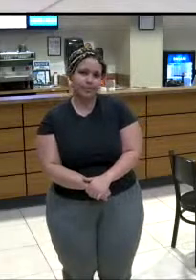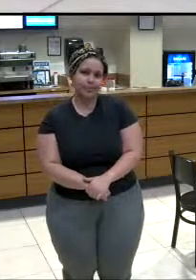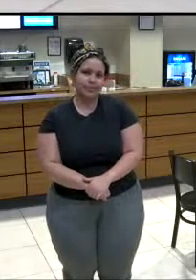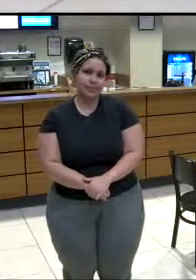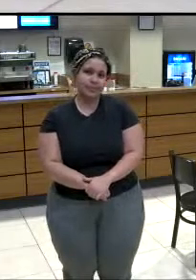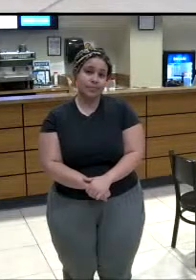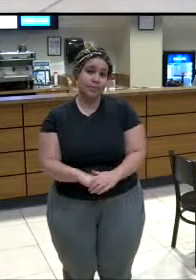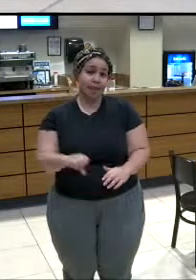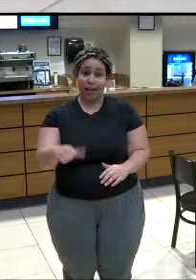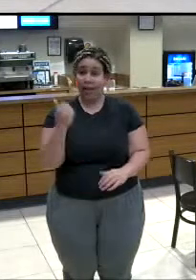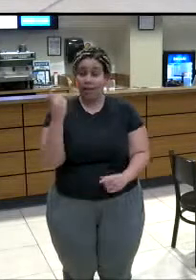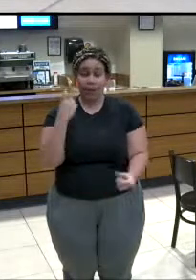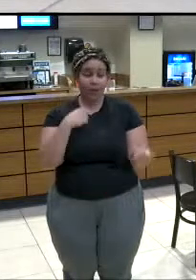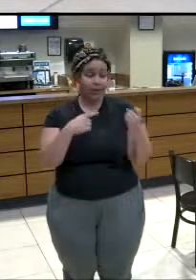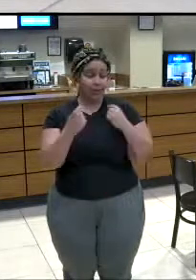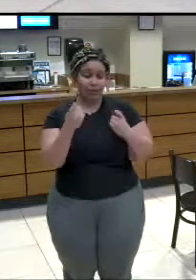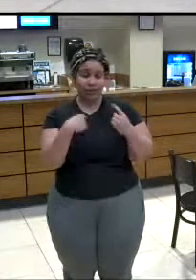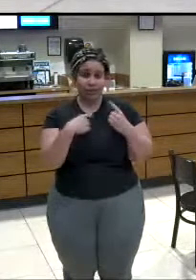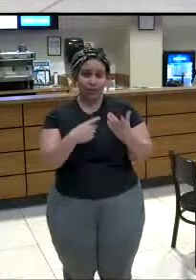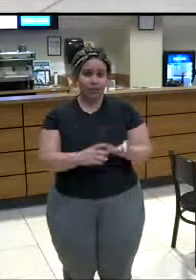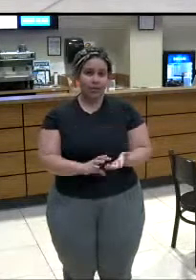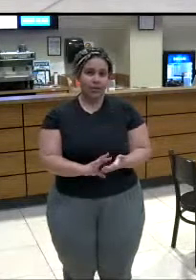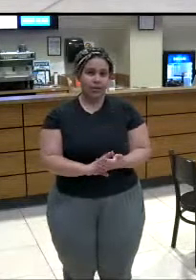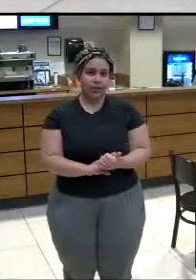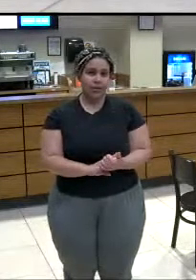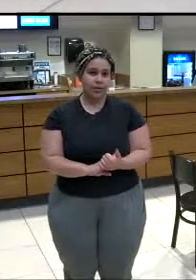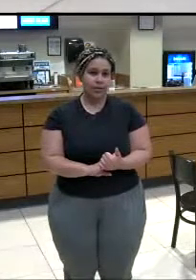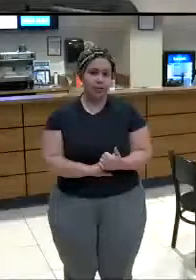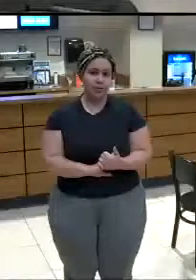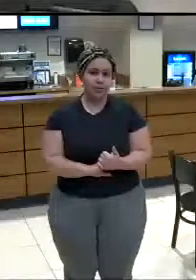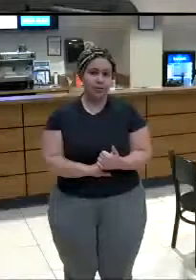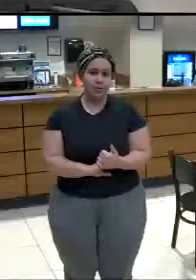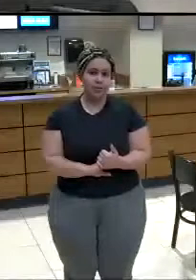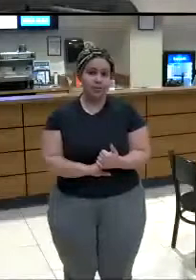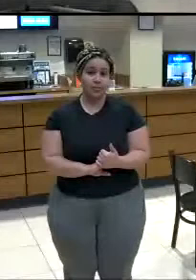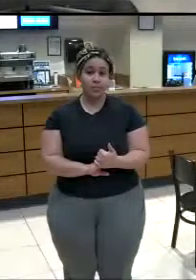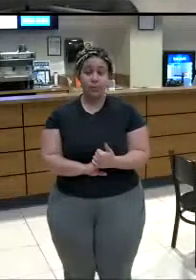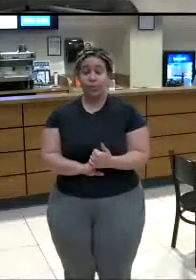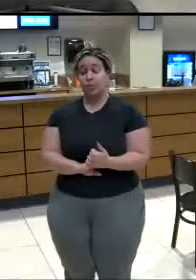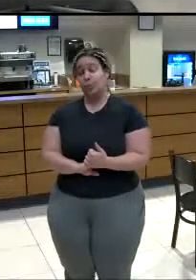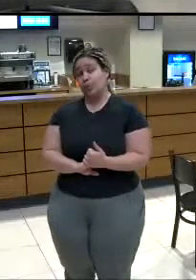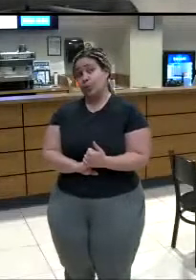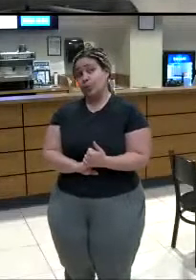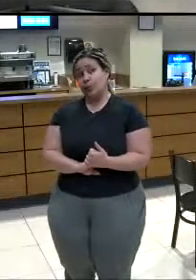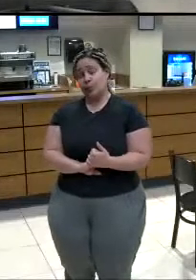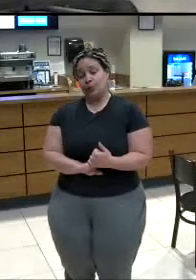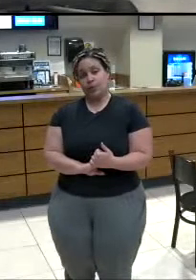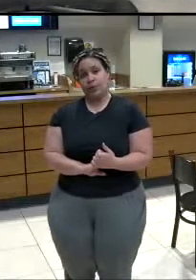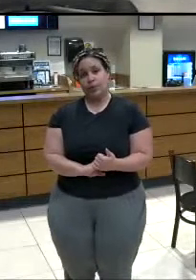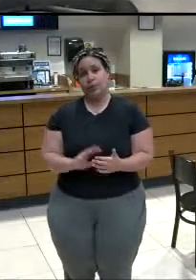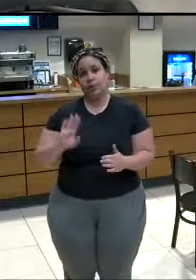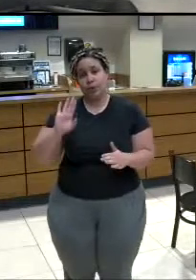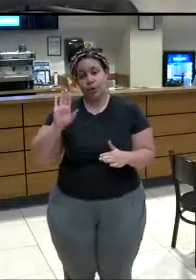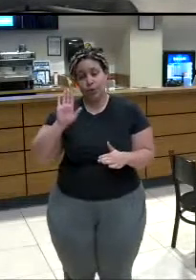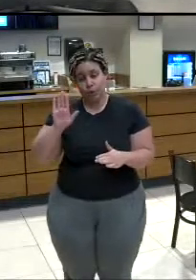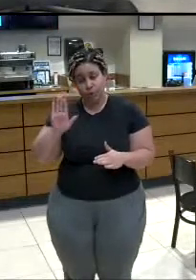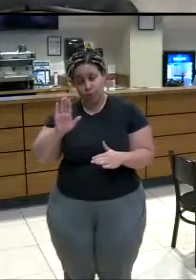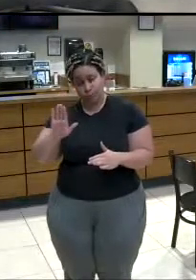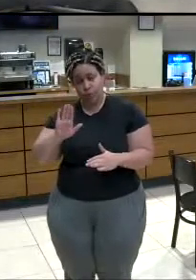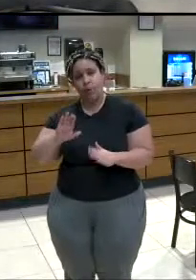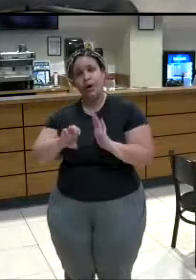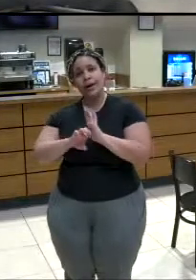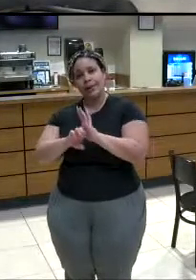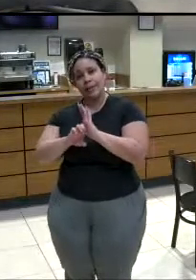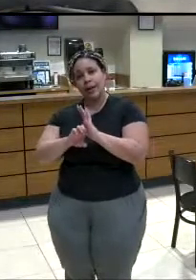Any other questions? So in your example of, again, implementing PBIS in a certain number